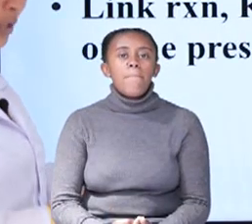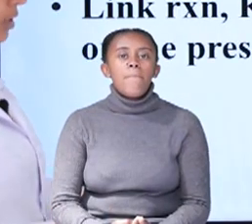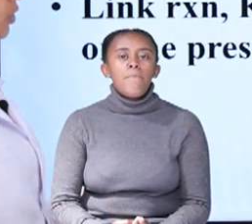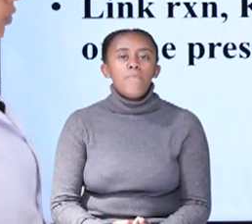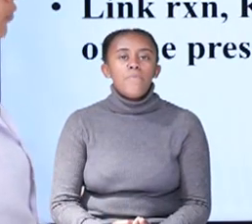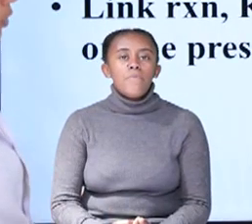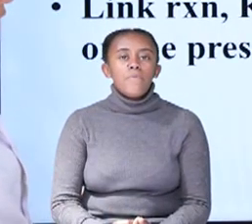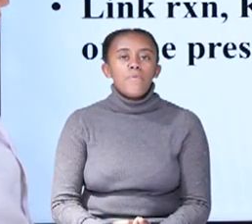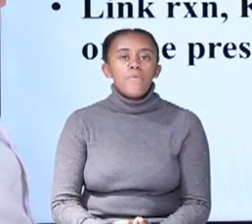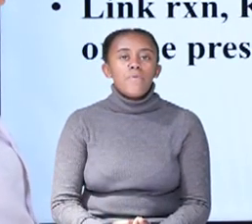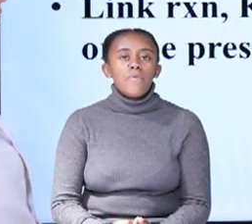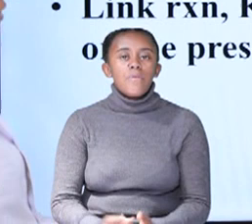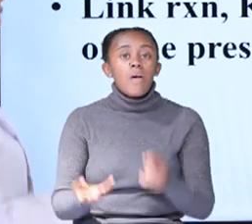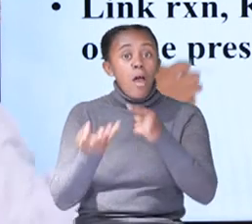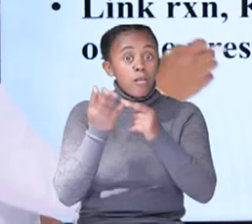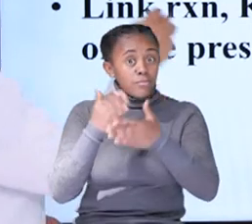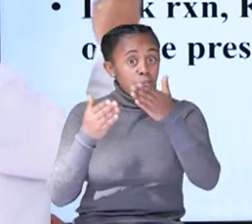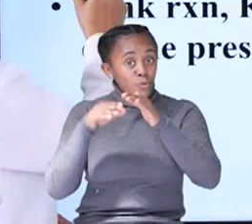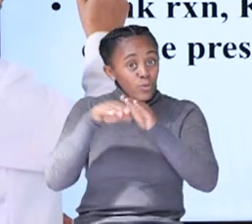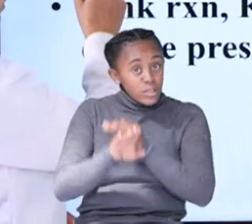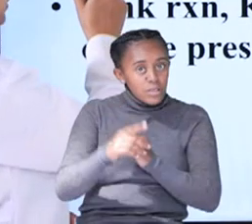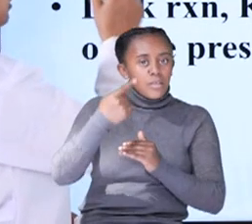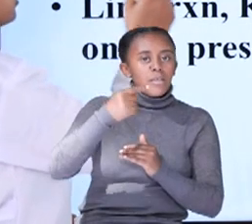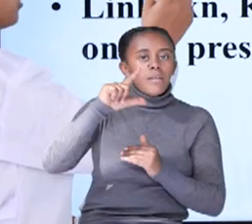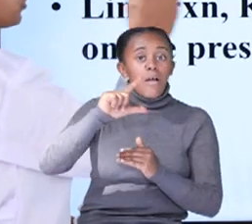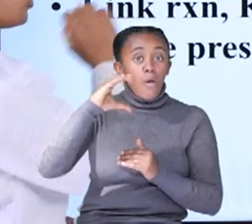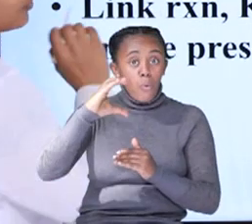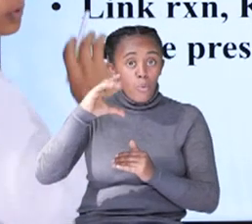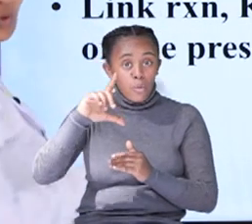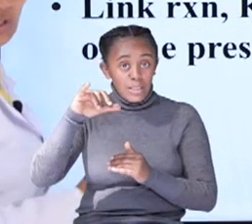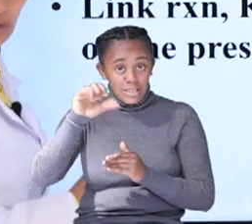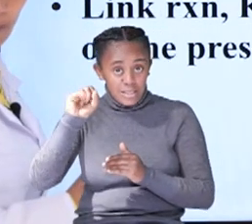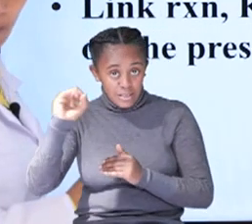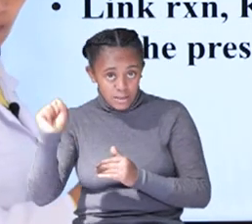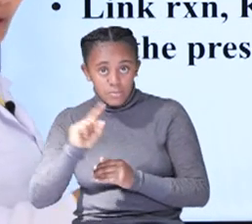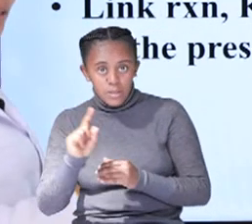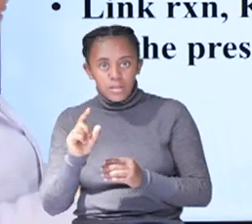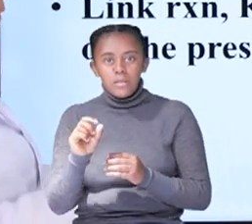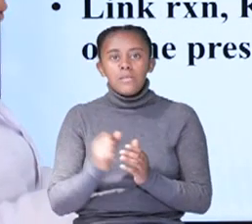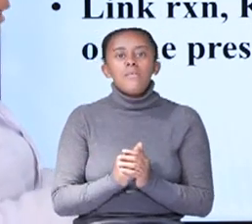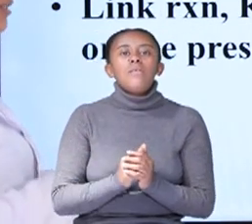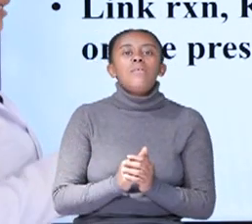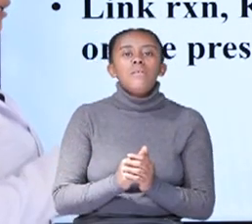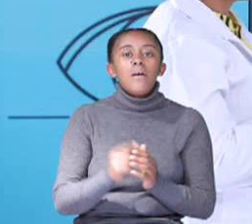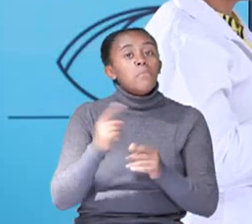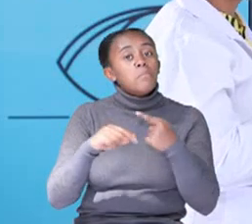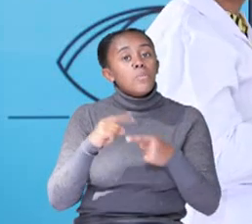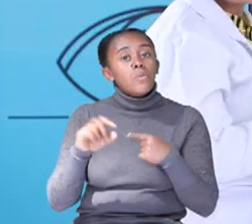the 4 stages of cellular respiration, it can occur in the absence of oxygen, or it can